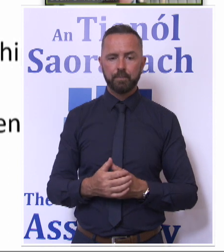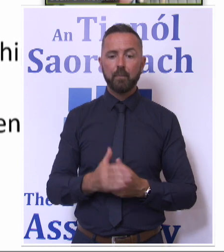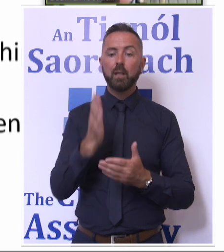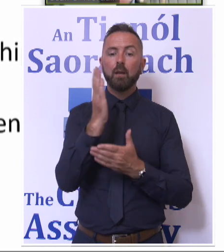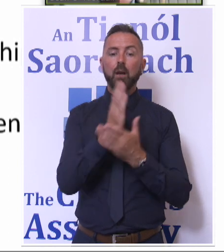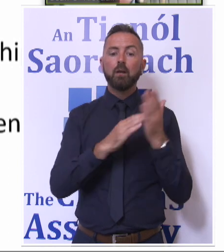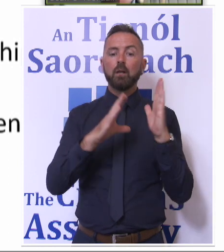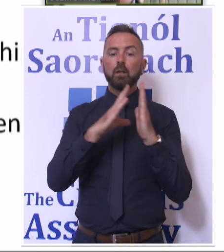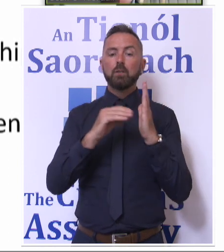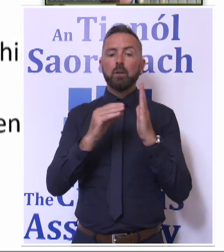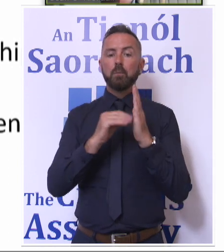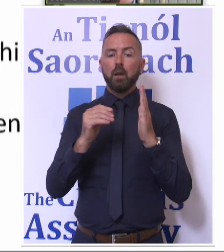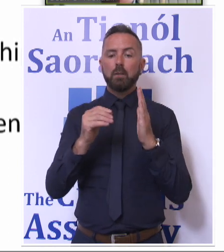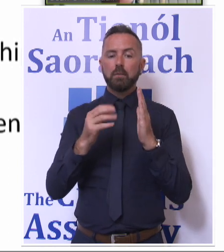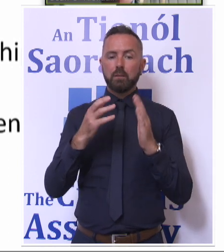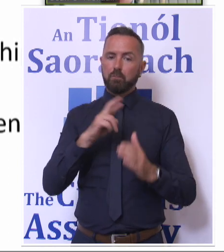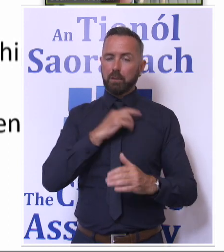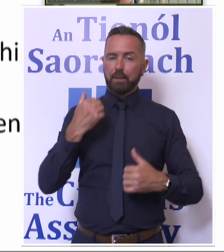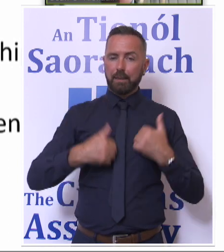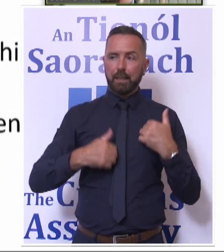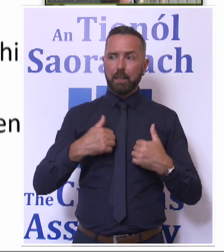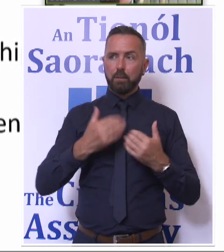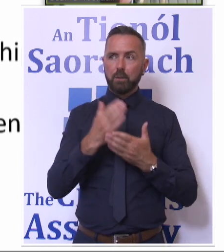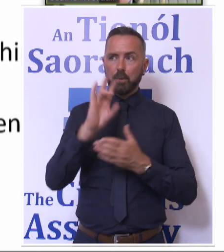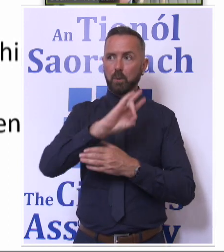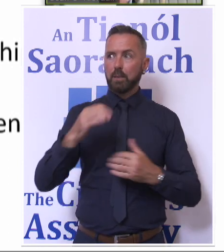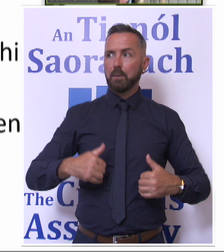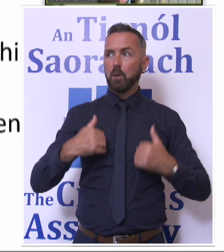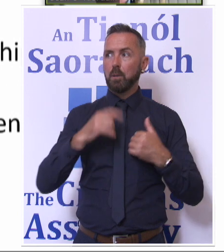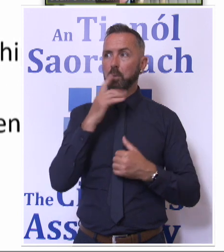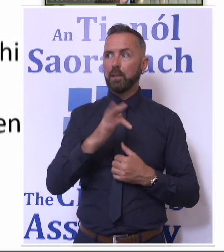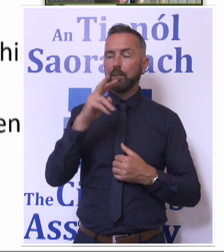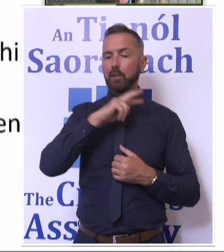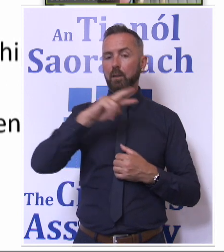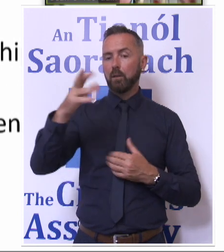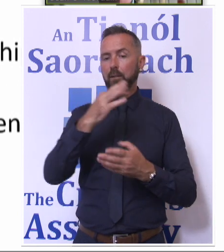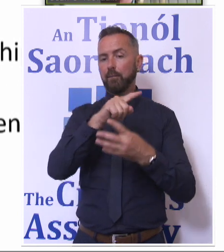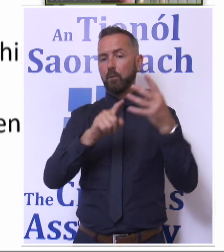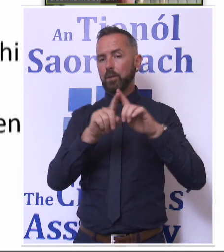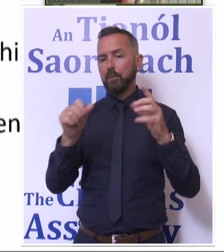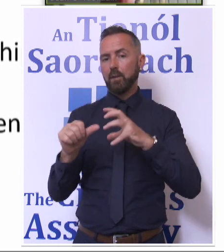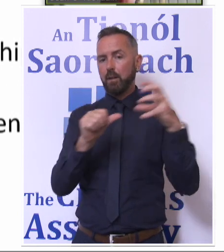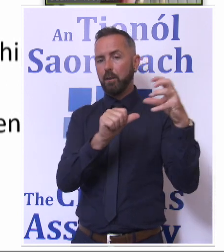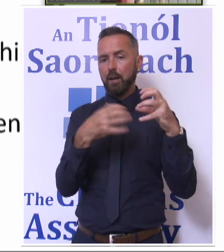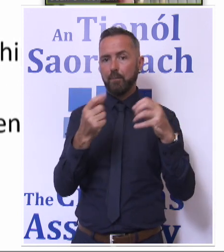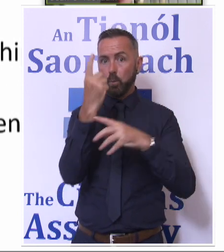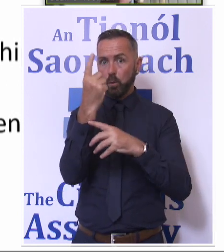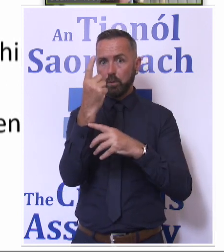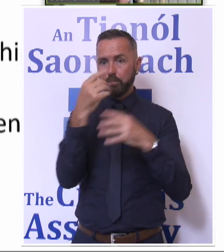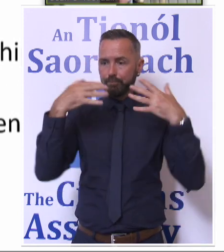do, and again, it was interesting to hear this coming forward from questions this morning, but if you just got rid of the 4 authorities and had the 1